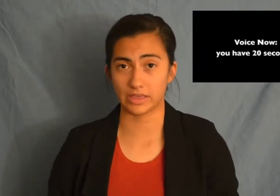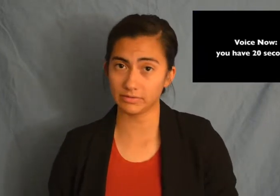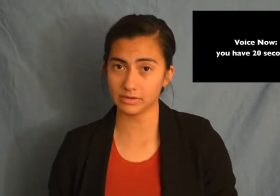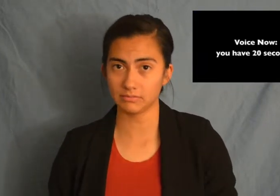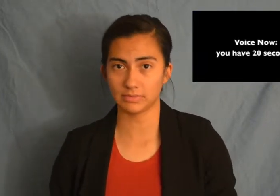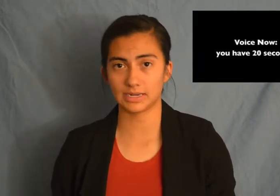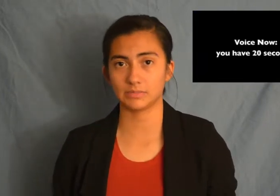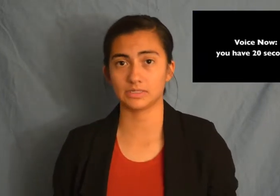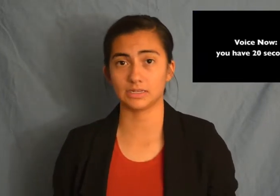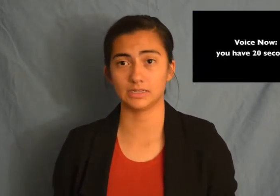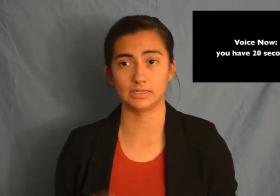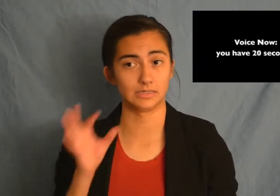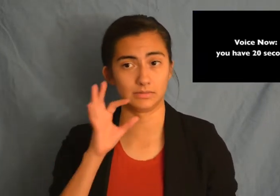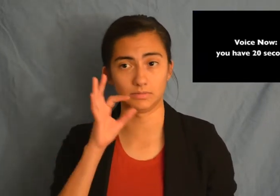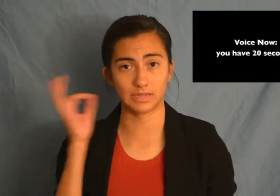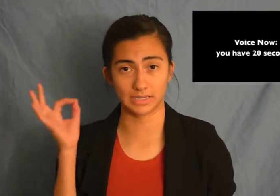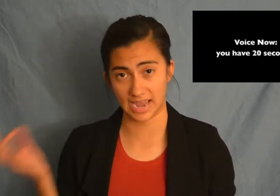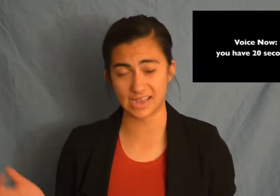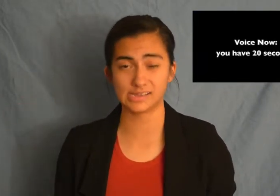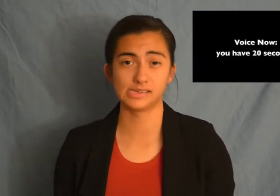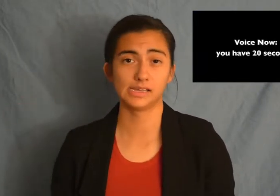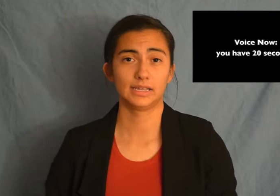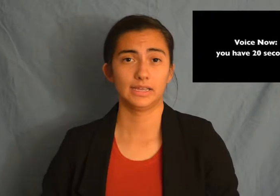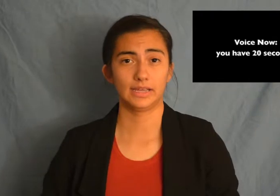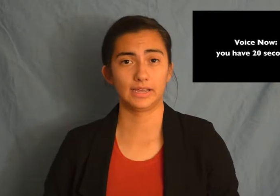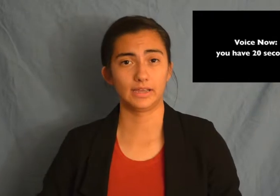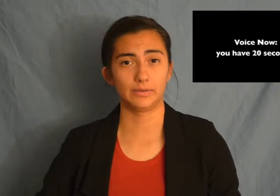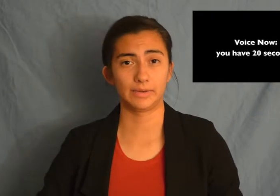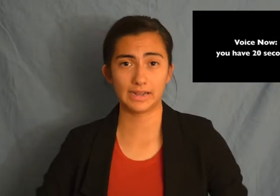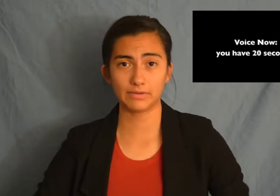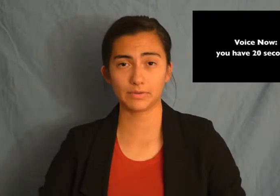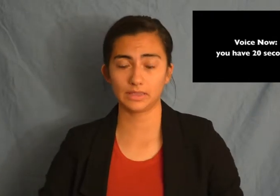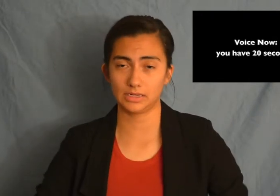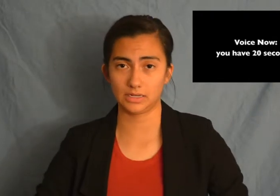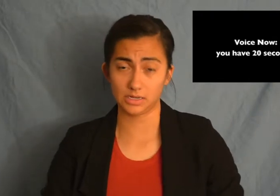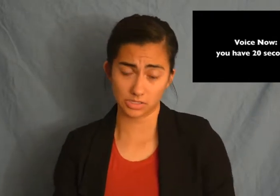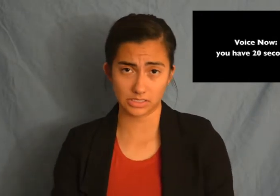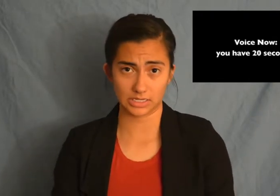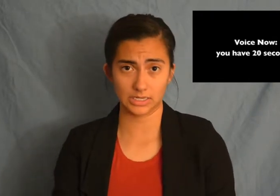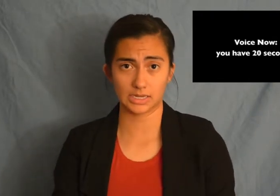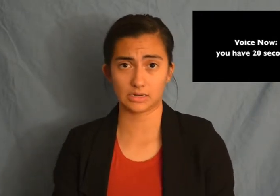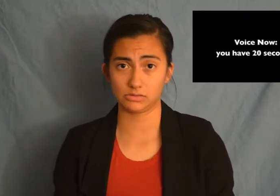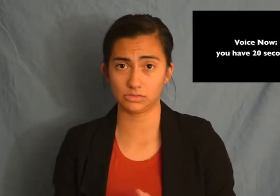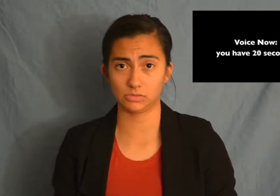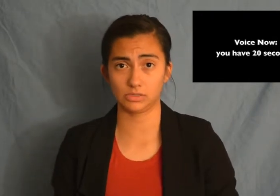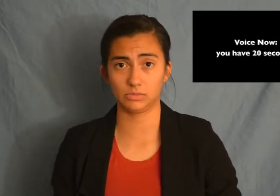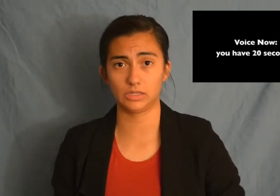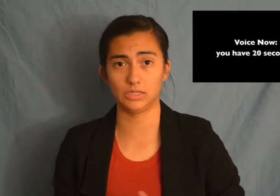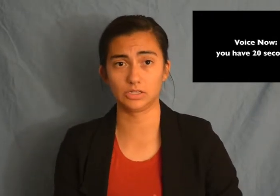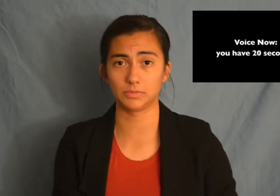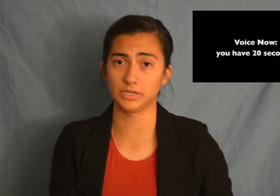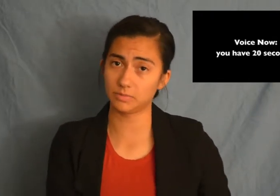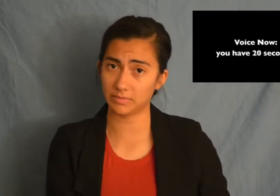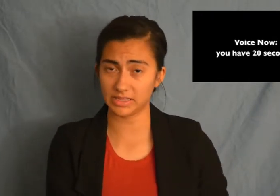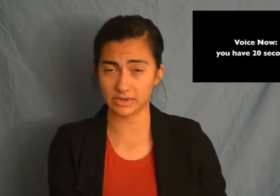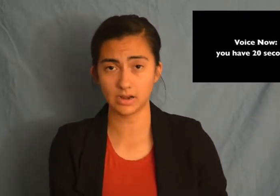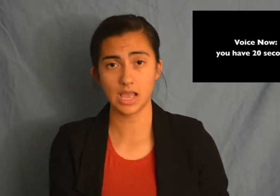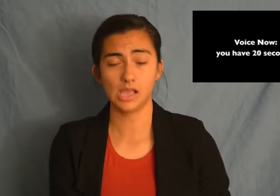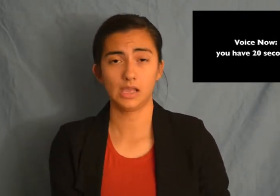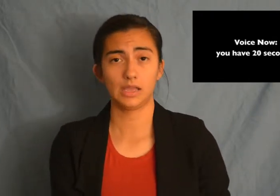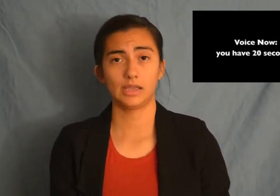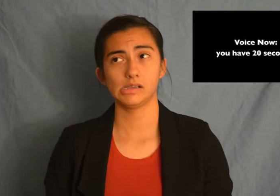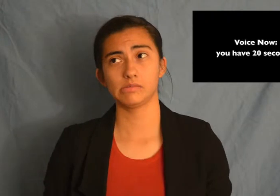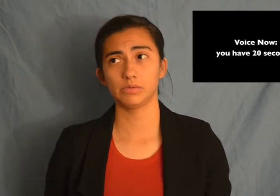my name is Catherine. My name sign is like cat. Right now I work at the DHHSC and I also work with the interpreting department